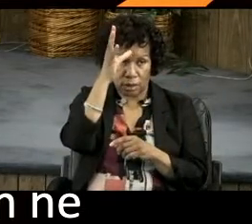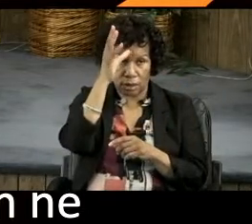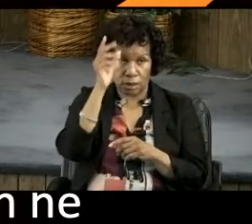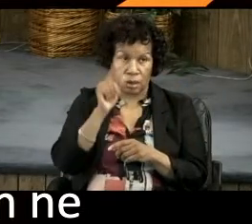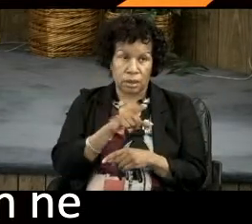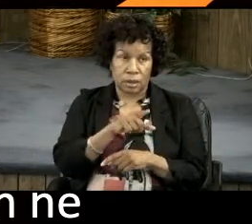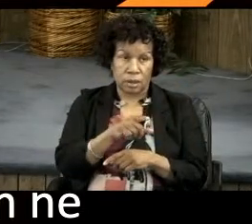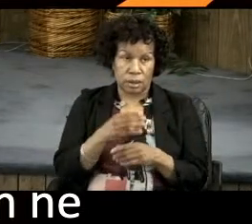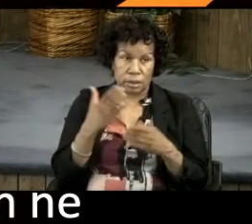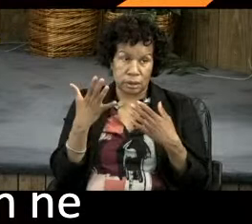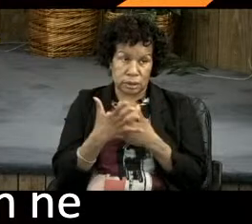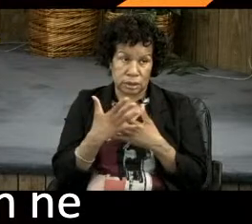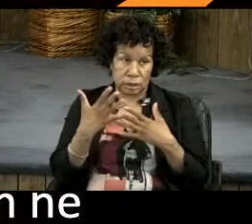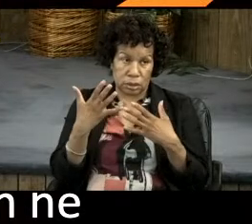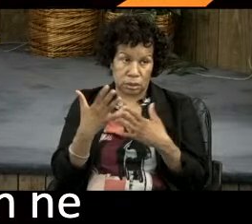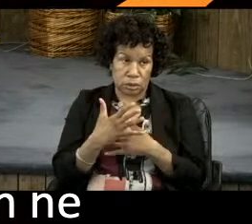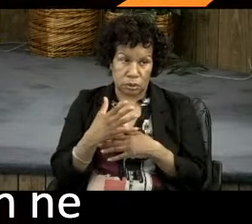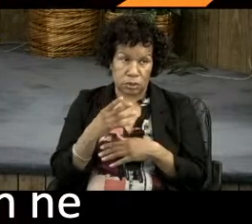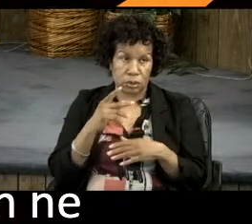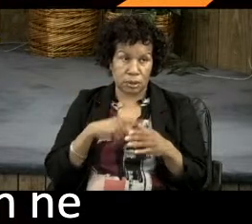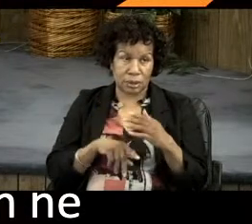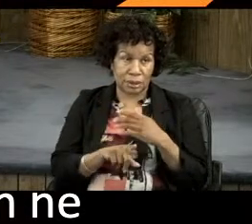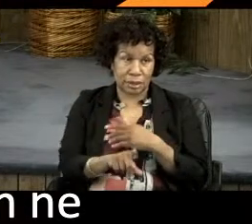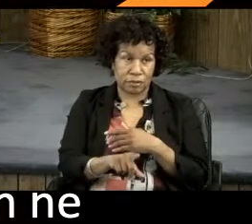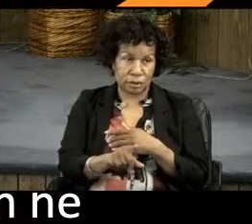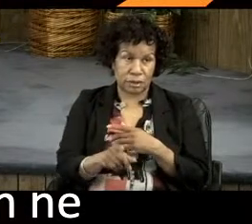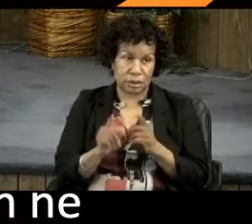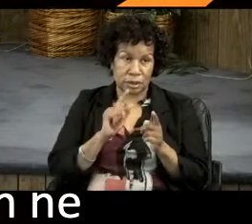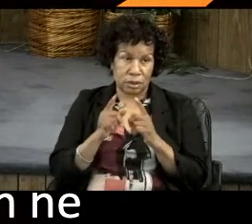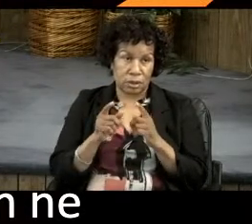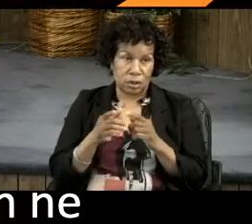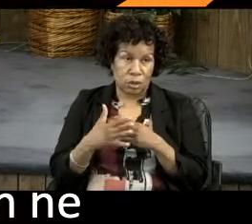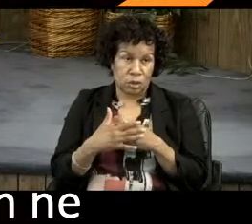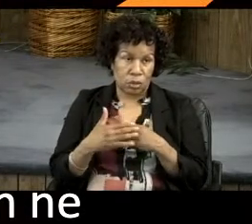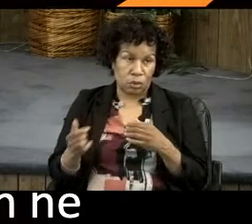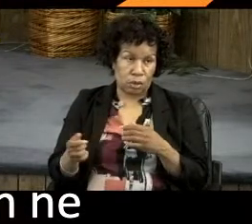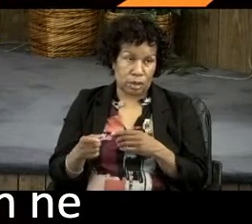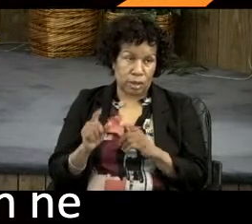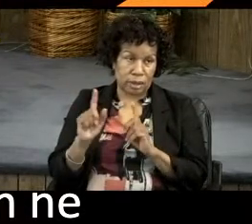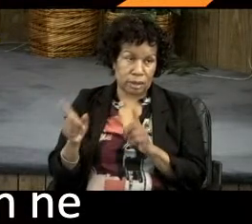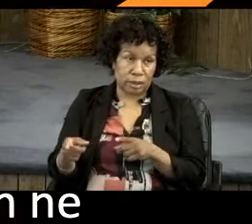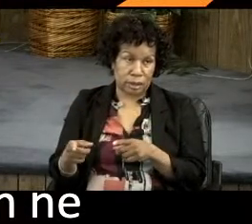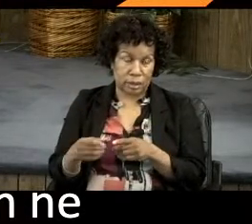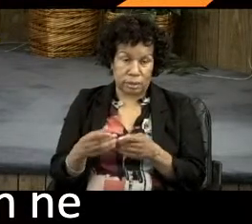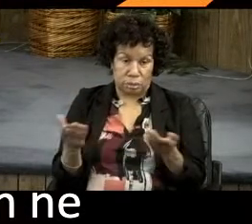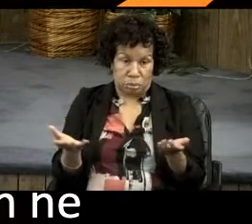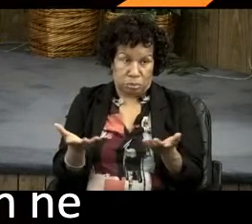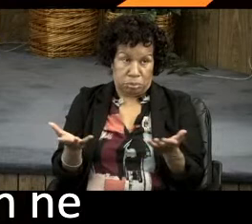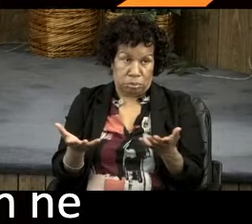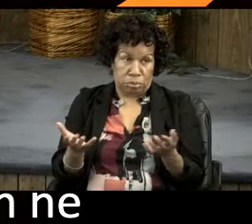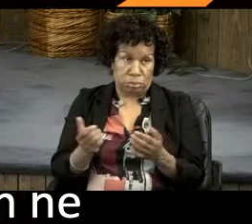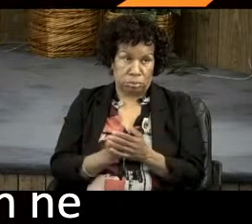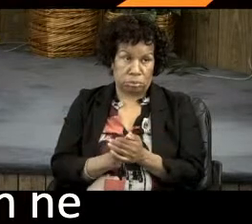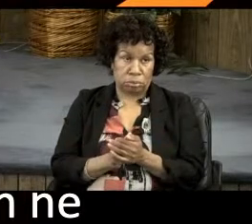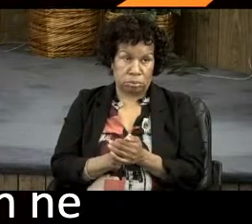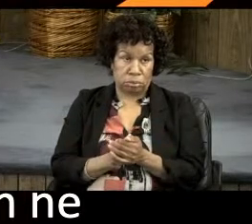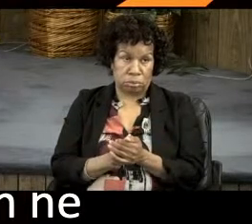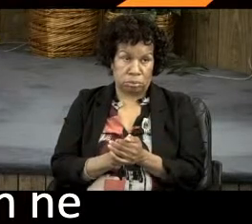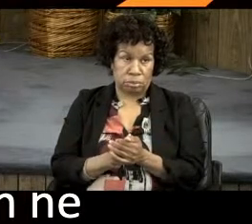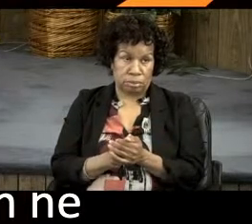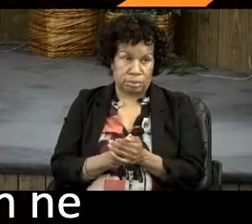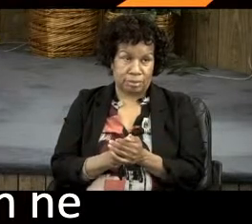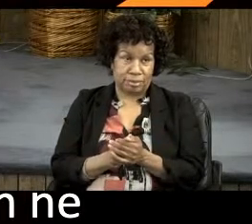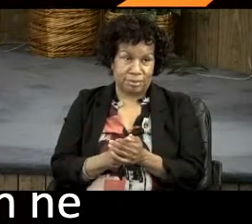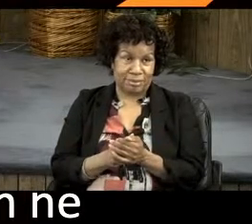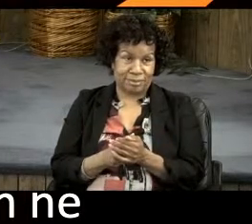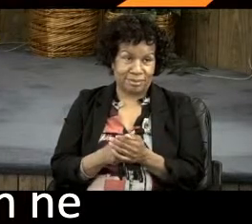what David said, and Eliab's anger was kindled against David, and he said, "Why camest thou hither?" The King's English is something